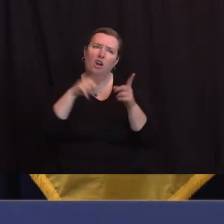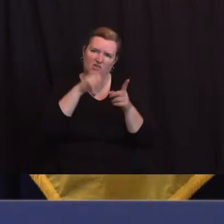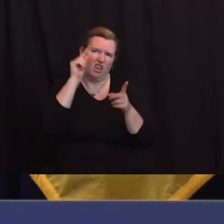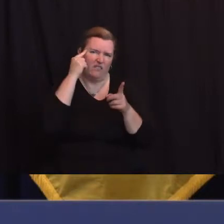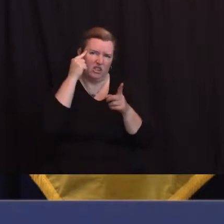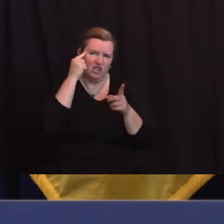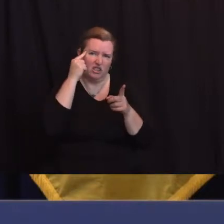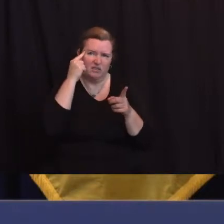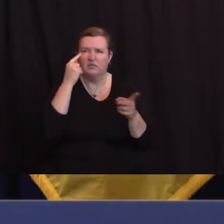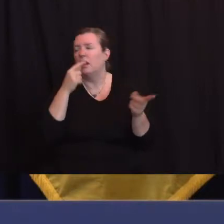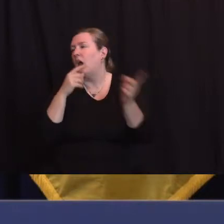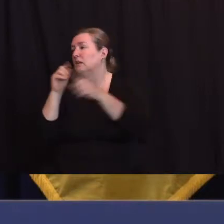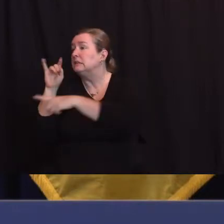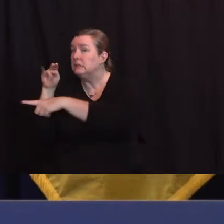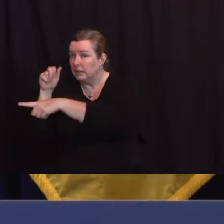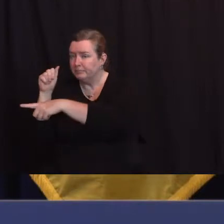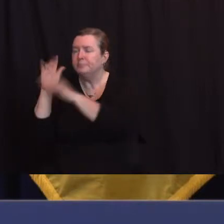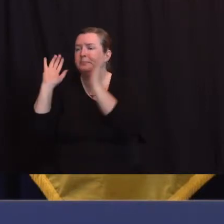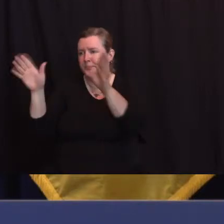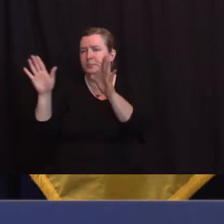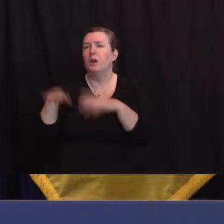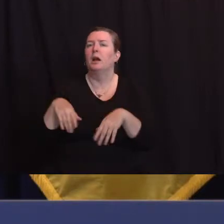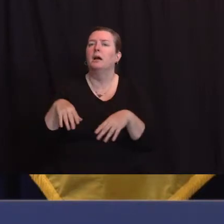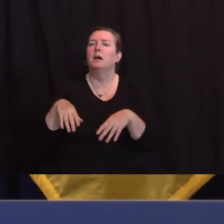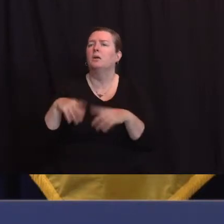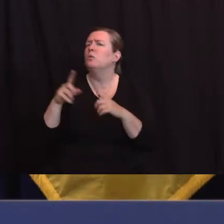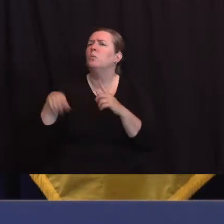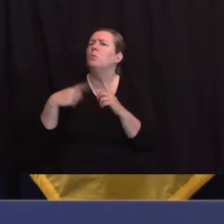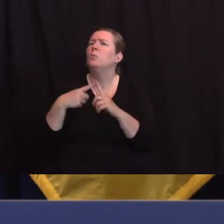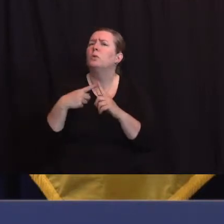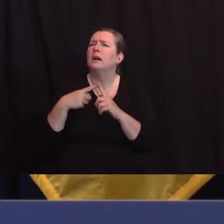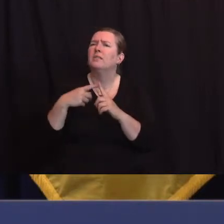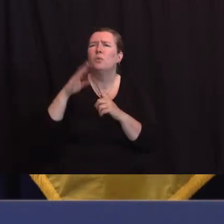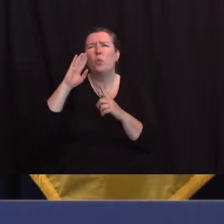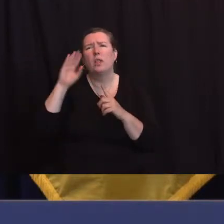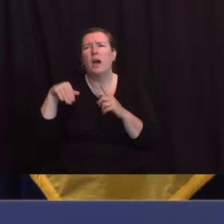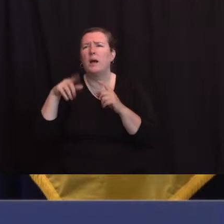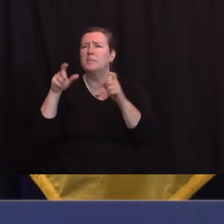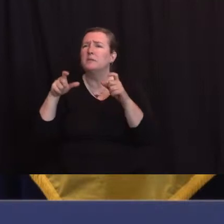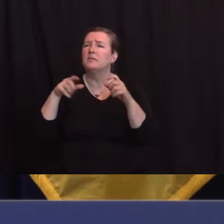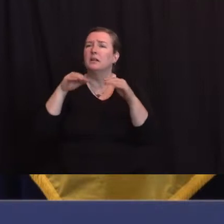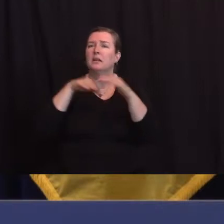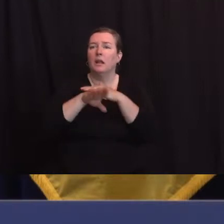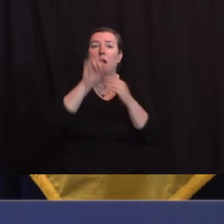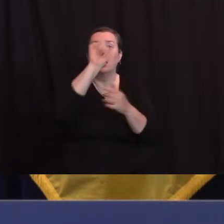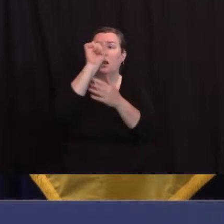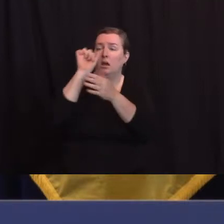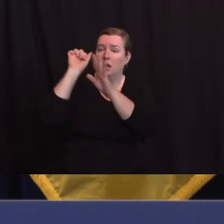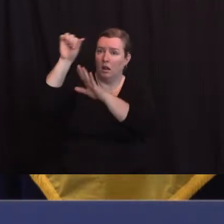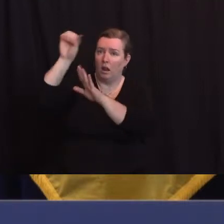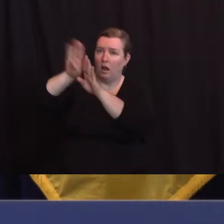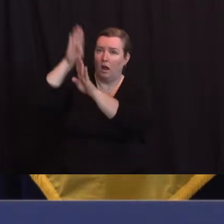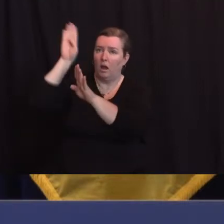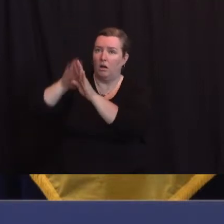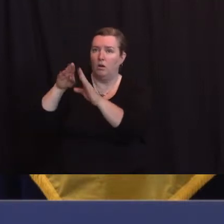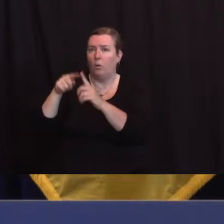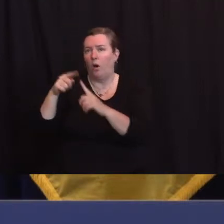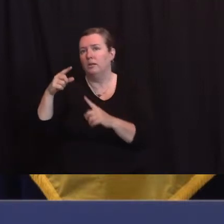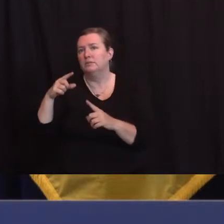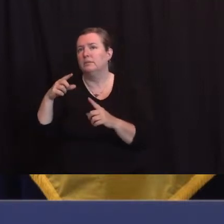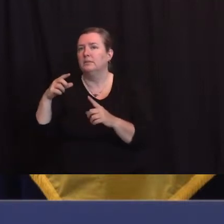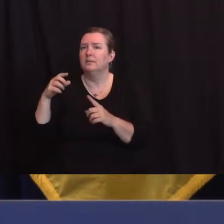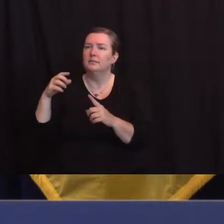as well. When the COVID ambassadors and the door knockers go into different neighborhoods, is there any